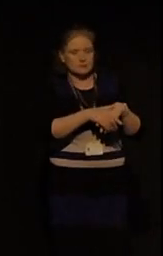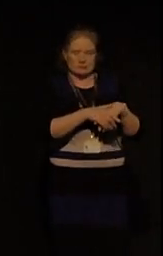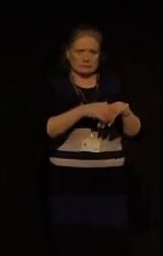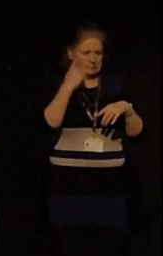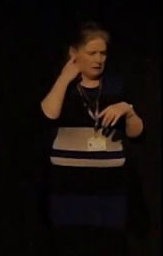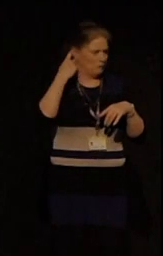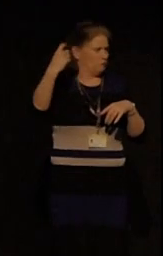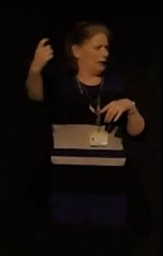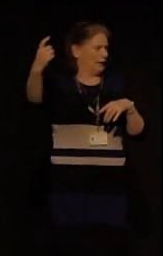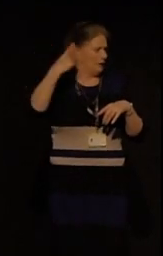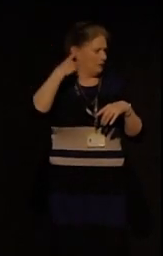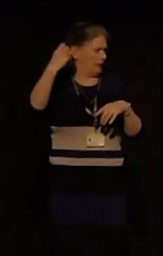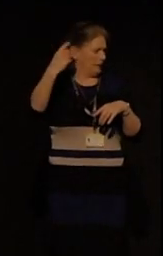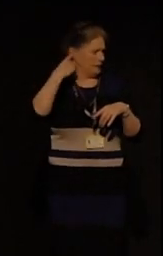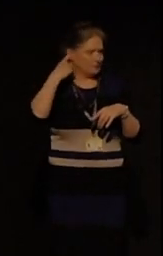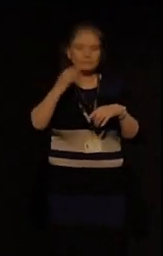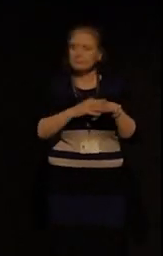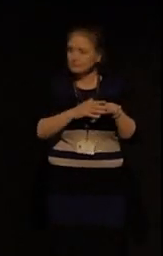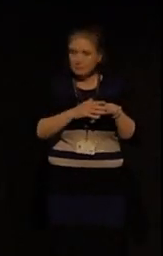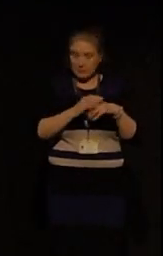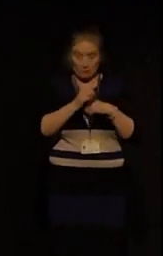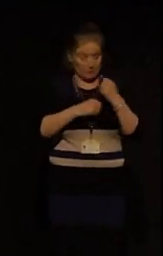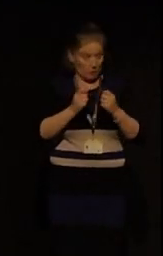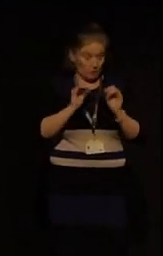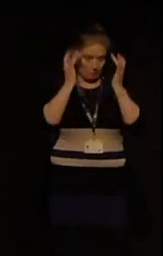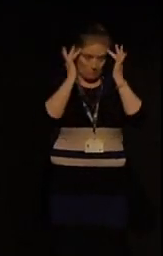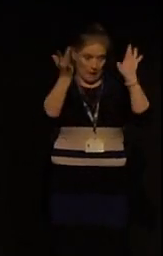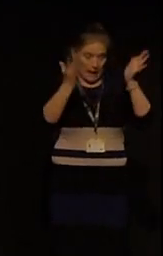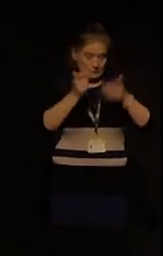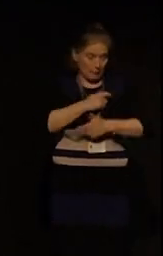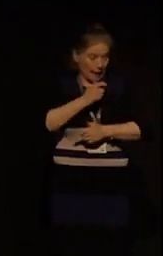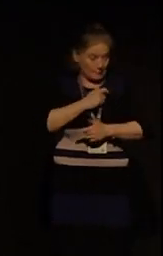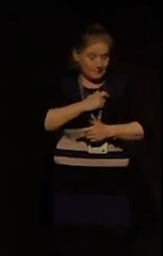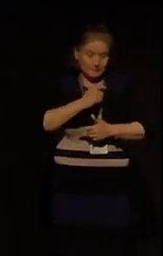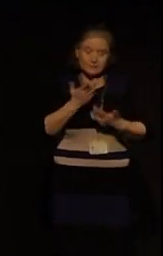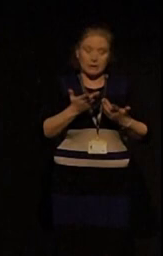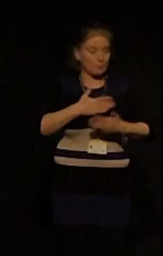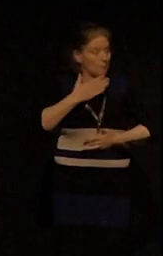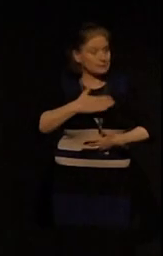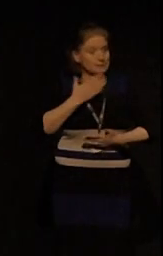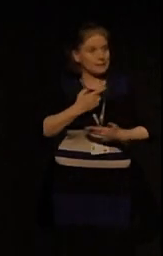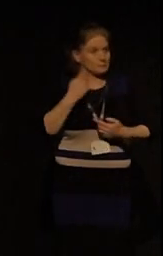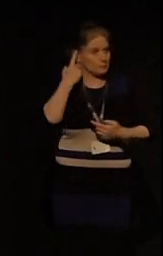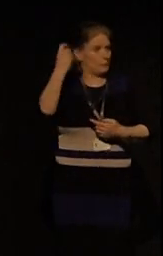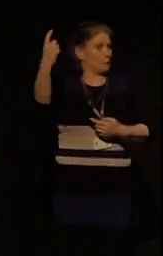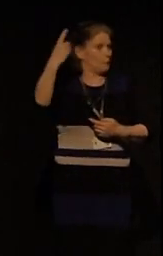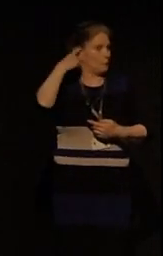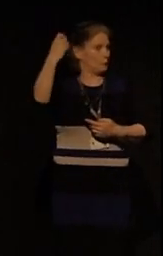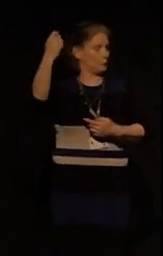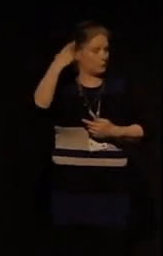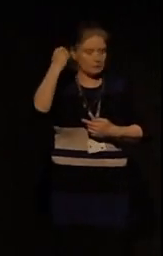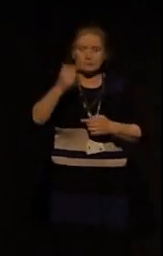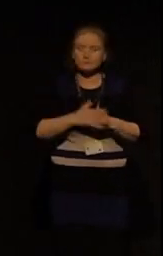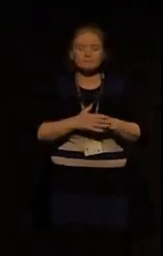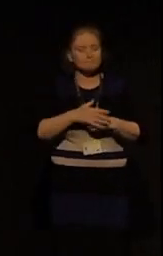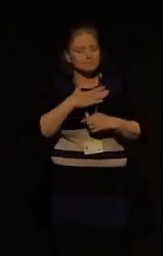ear, and it really drives me crazy. It really makes me anxious and nervous. I get really upset about this thing. So one of the things